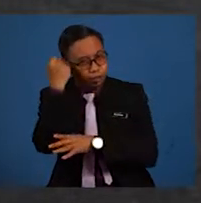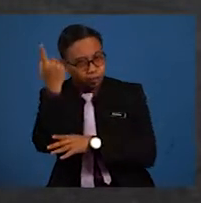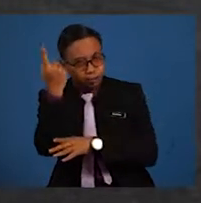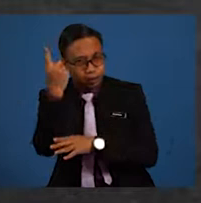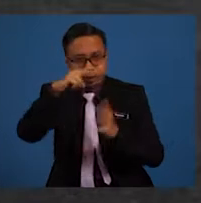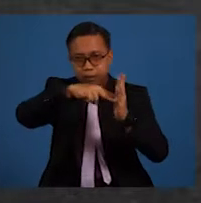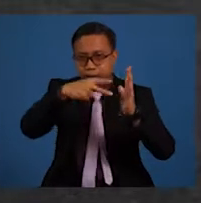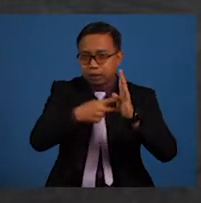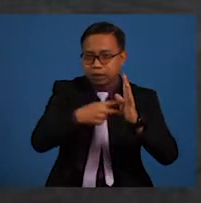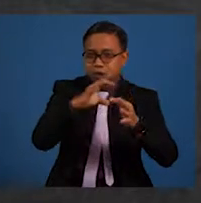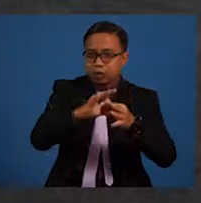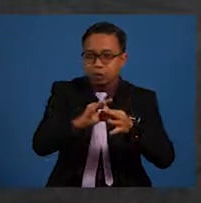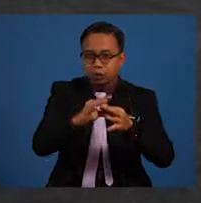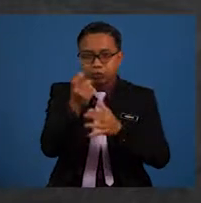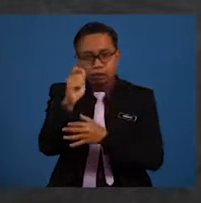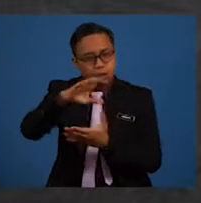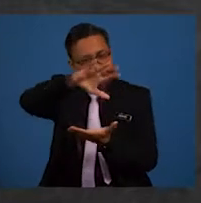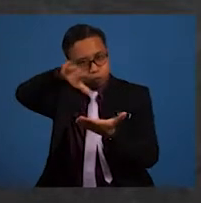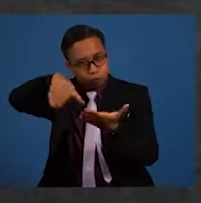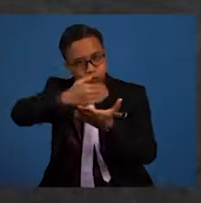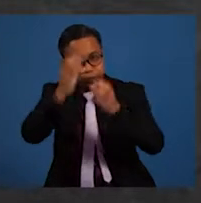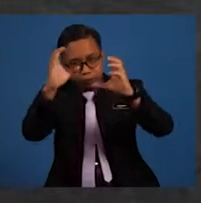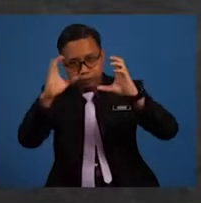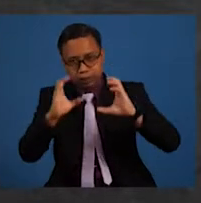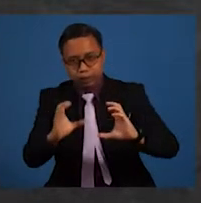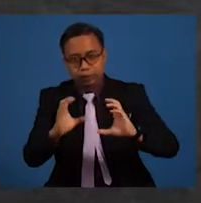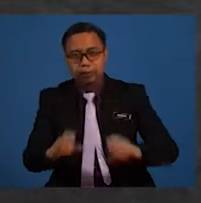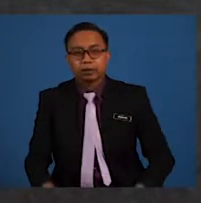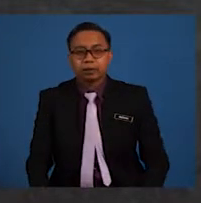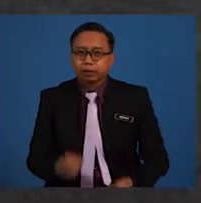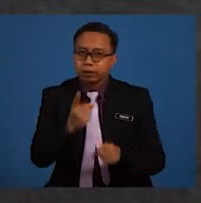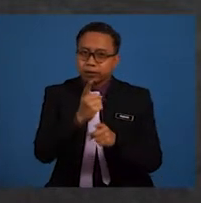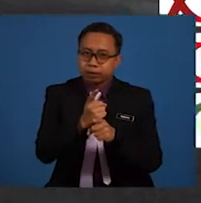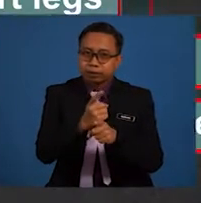the meaning of the whole paragraph better.